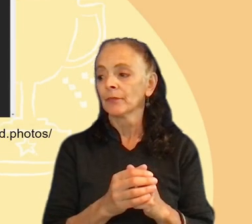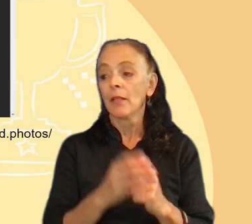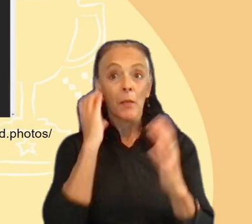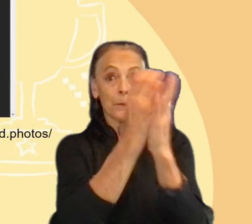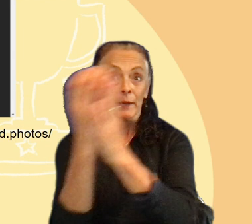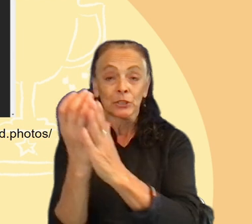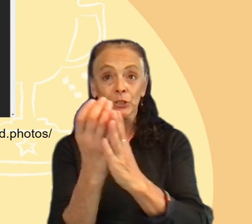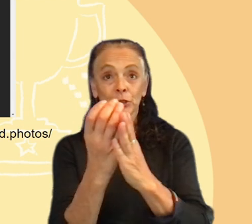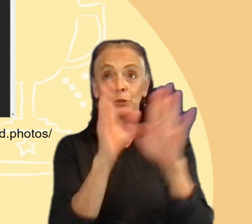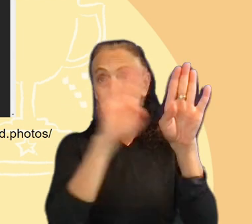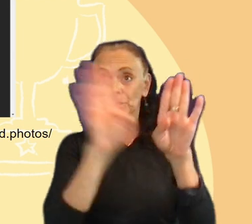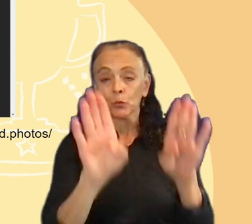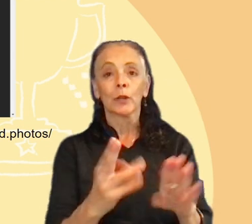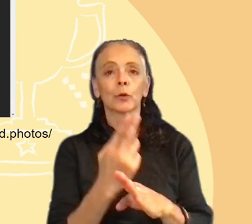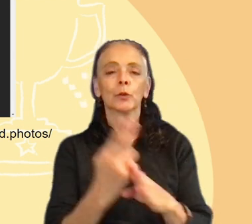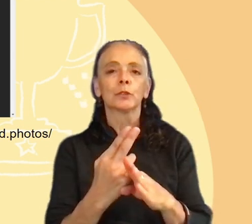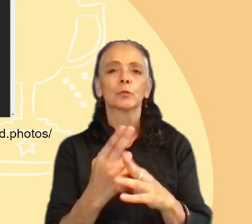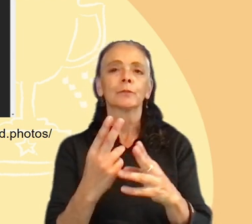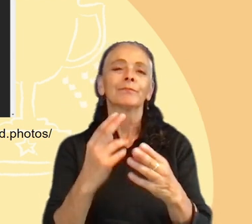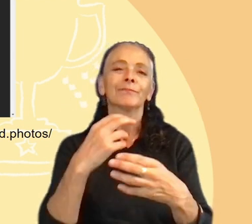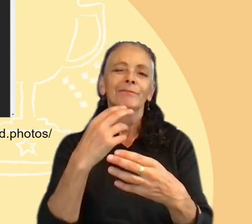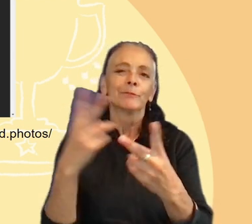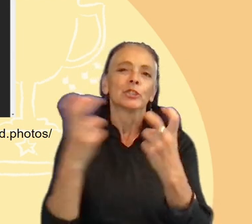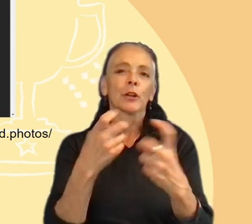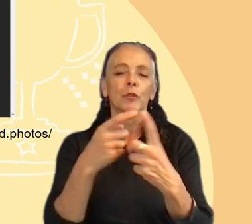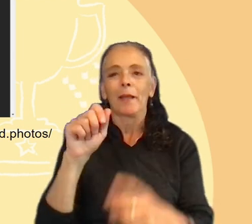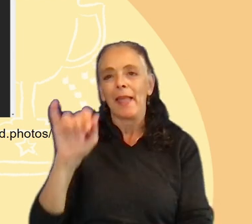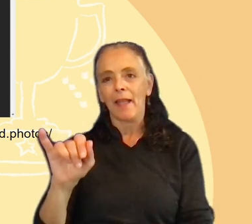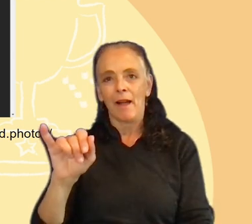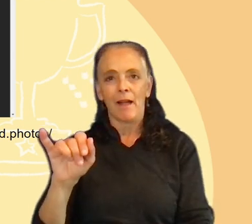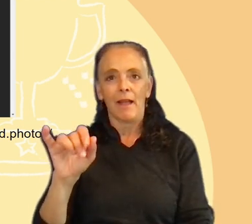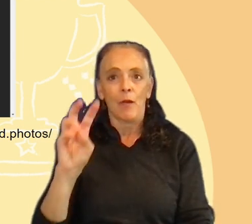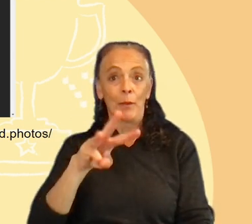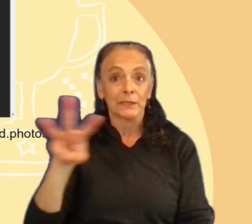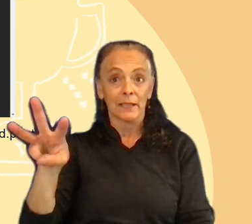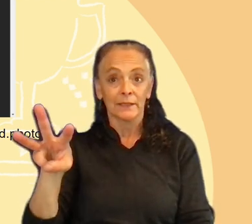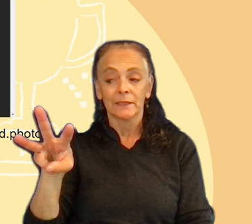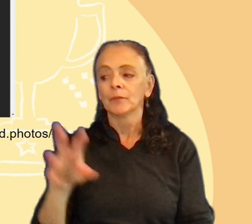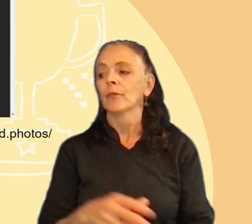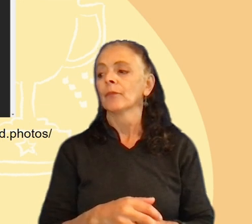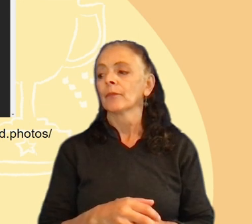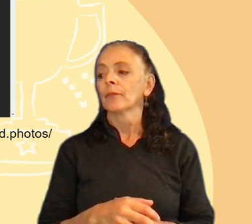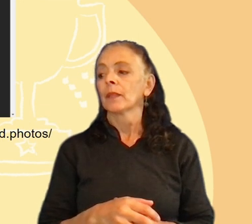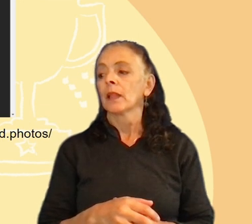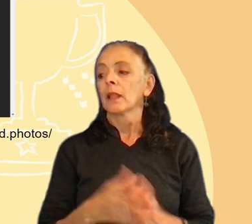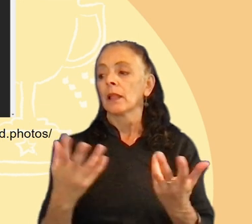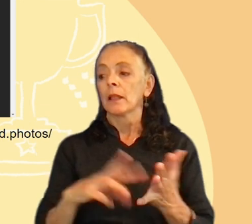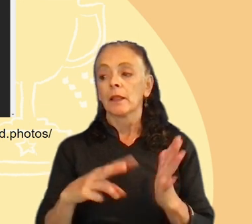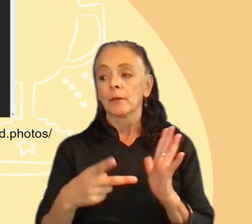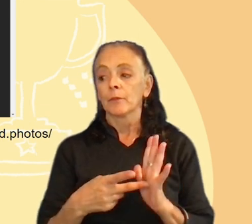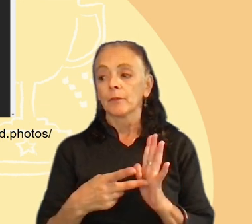these personas they were generated by a ai based website that i'm explaining here so